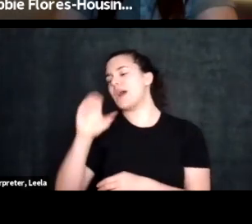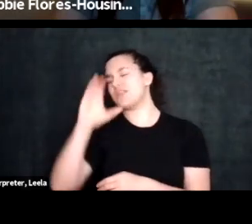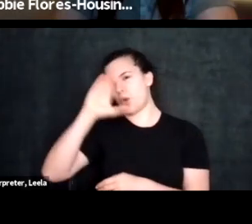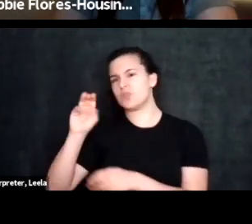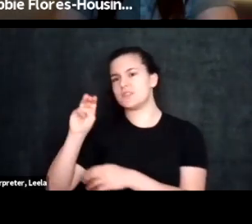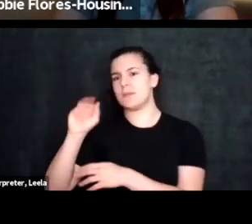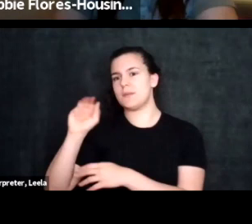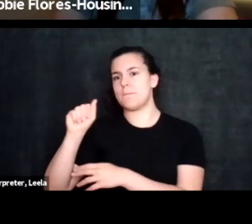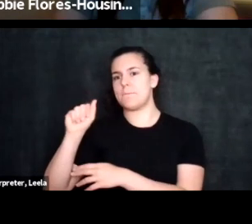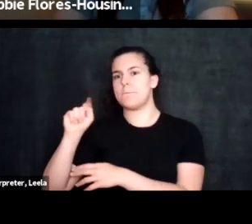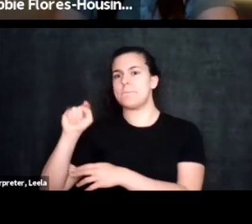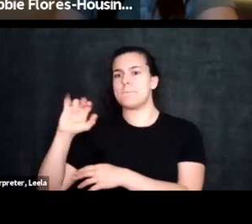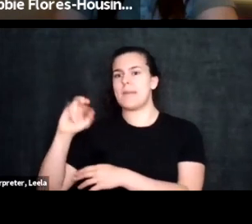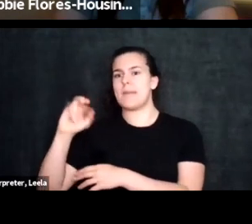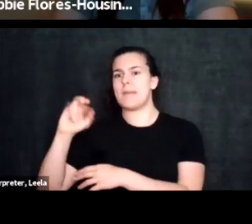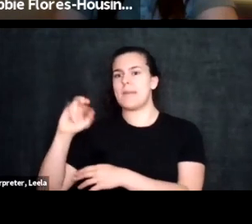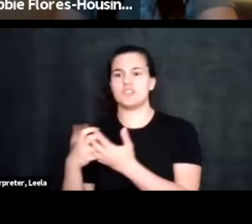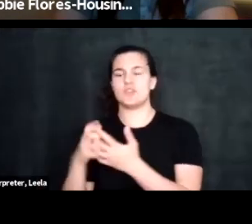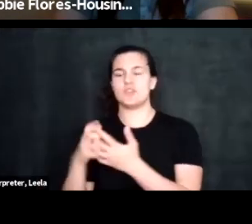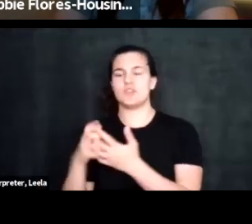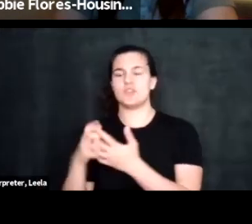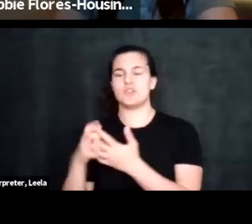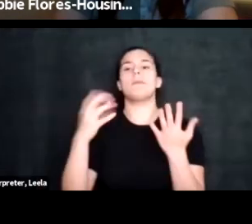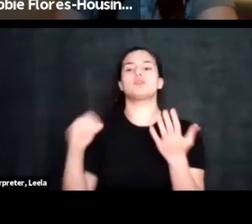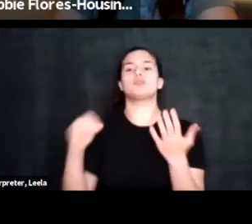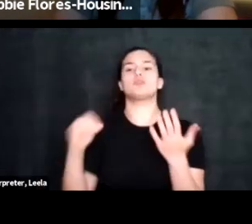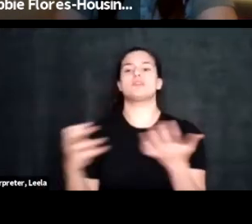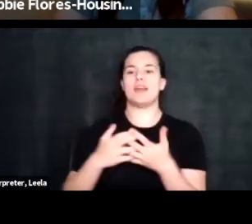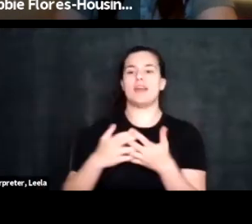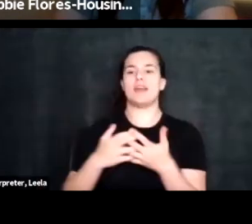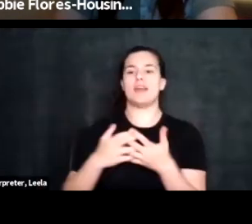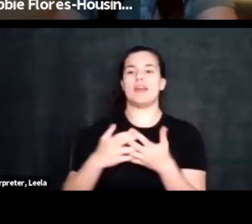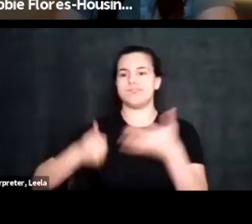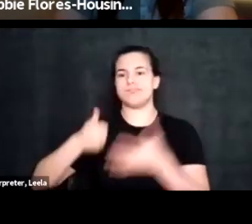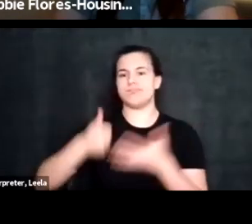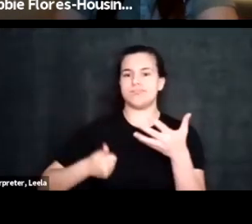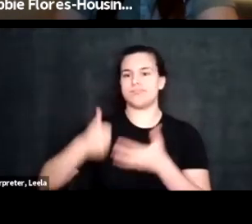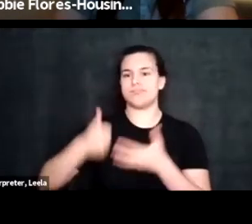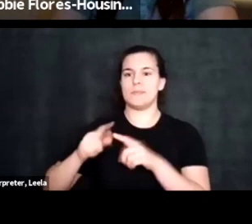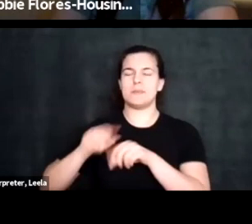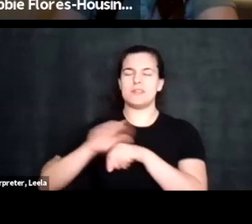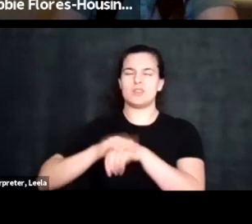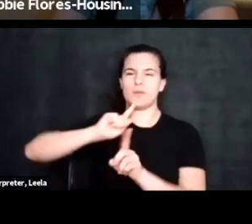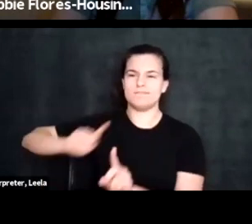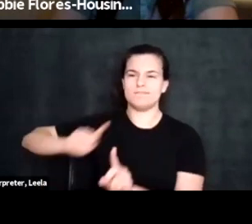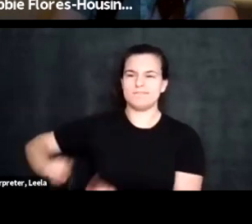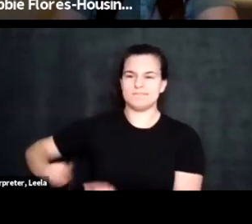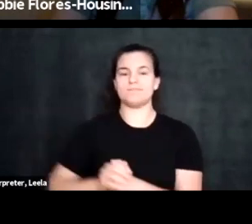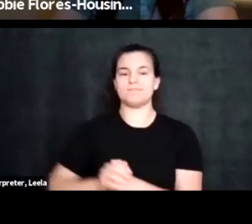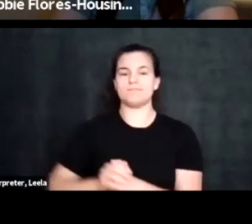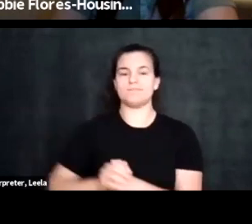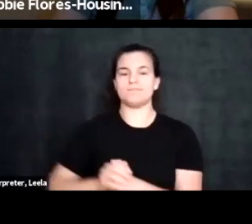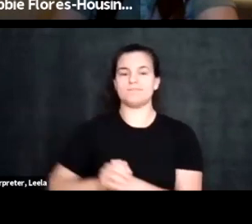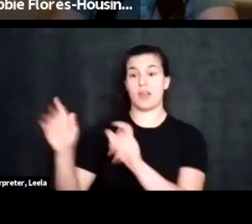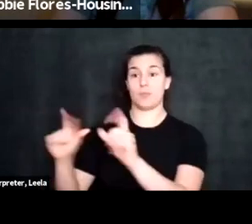like 85% match. It'll rank them from highest to lowest based on your questionnaire. And you can view their profile